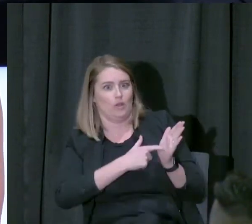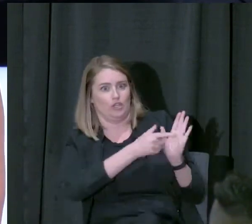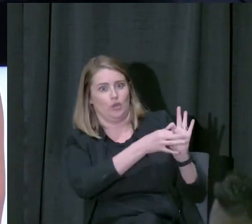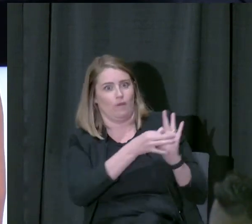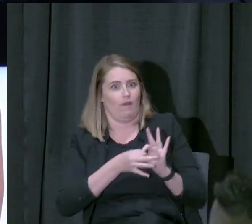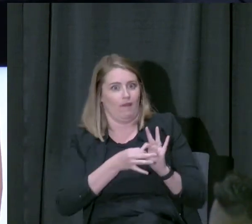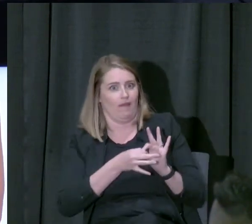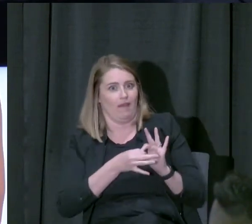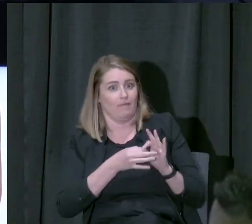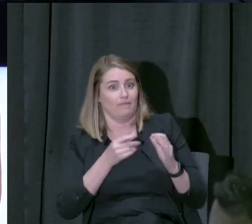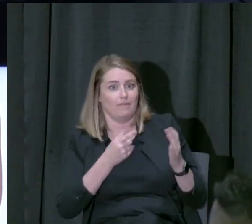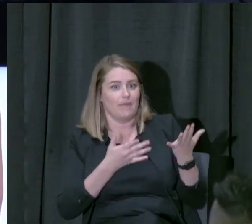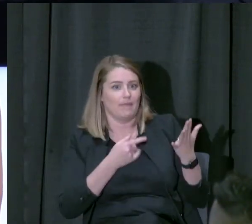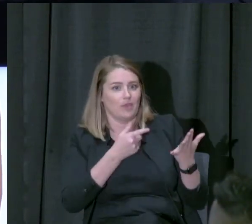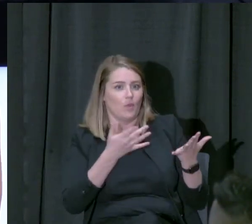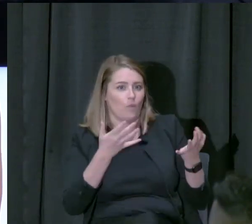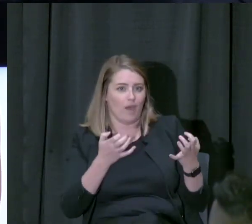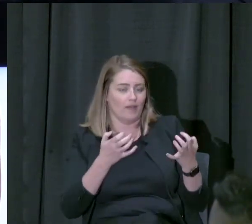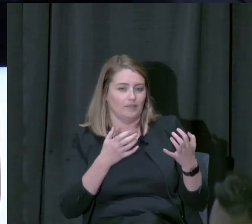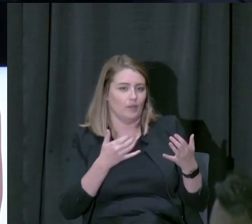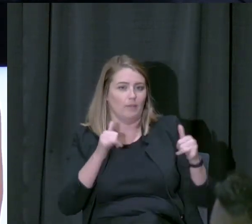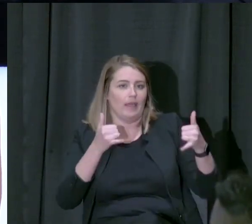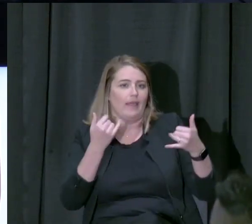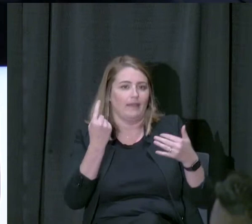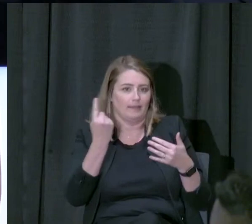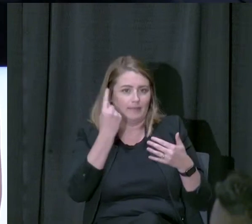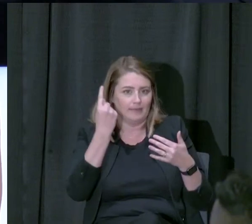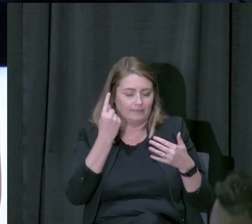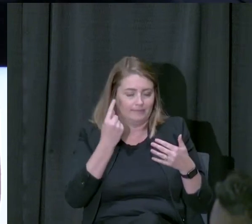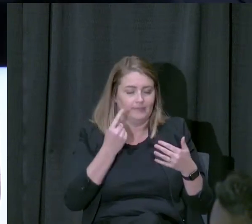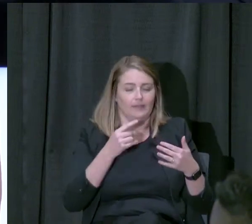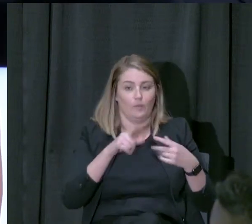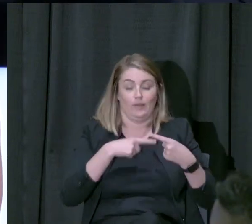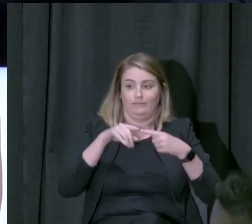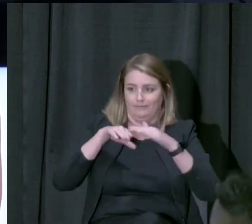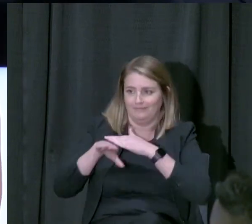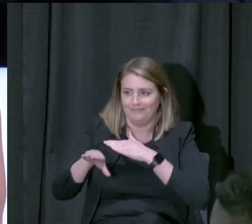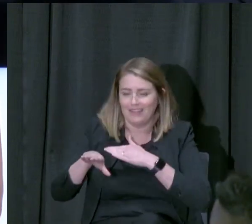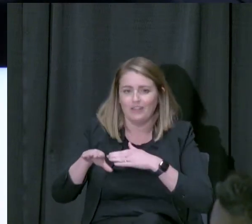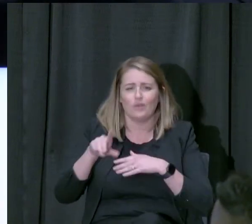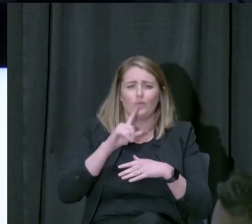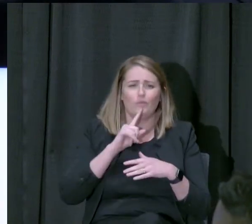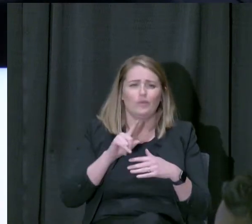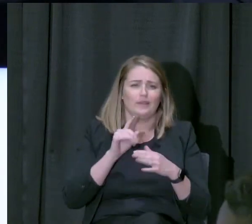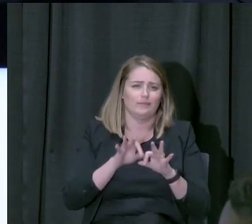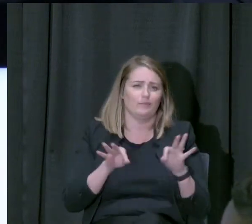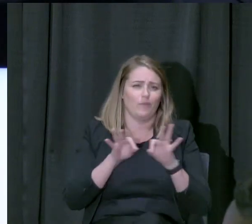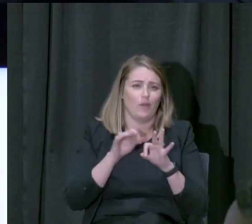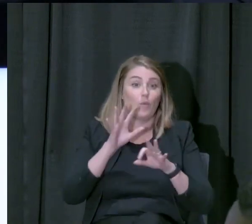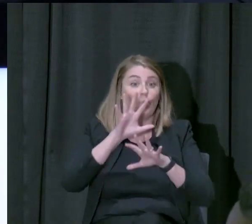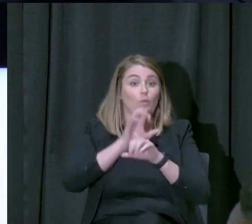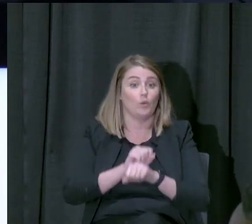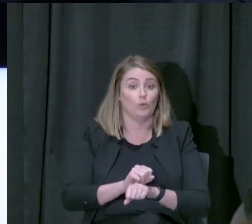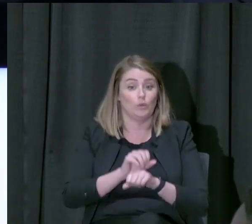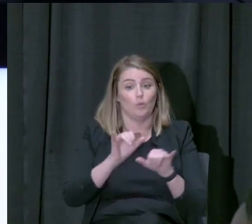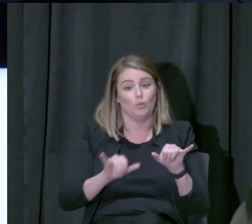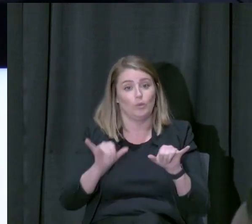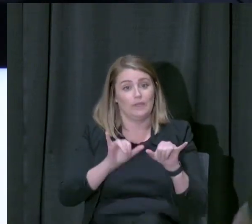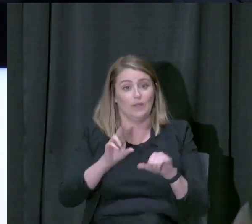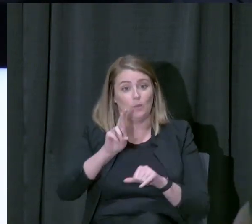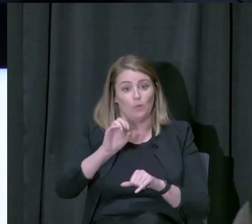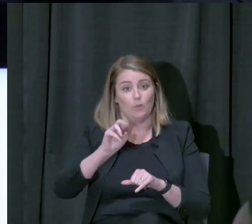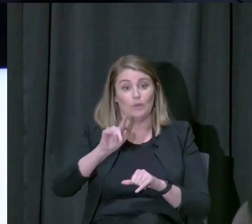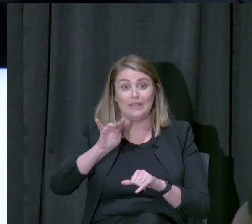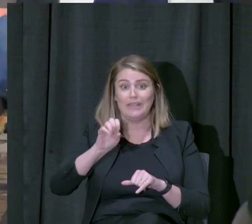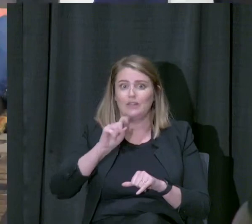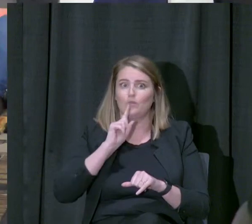start playing reggaeton. Whatever you want, right? It's absolutely for you to own and write. And so I think routines is a really amazing part of